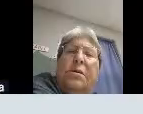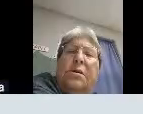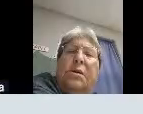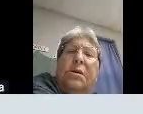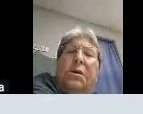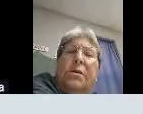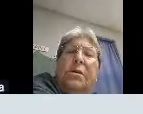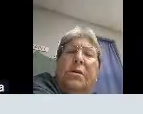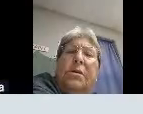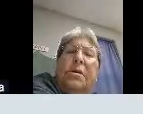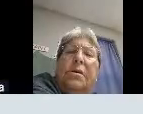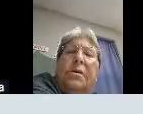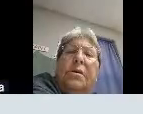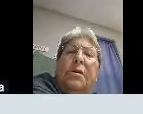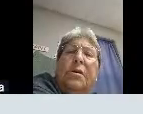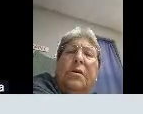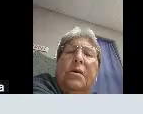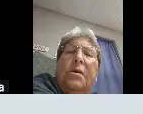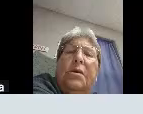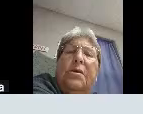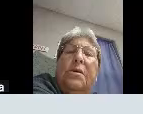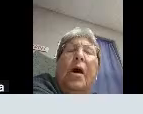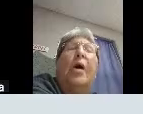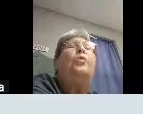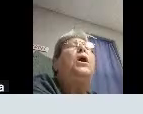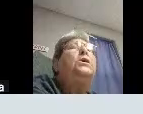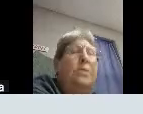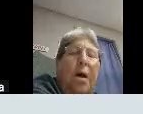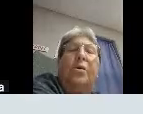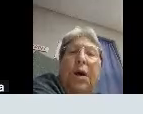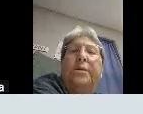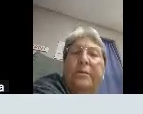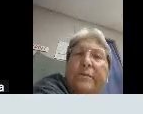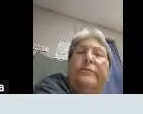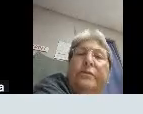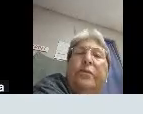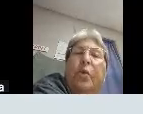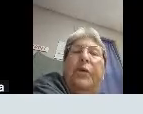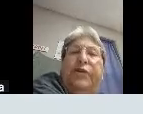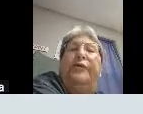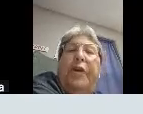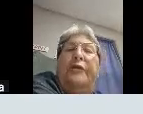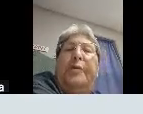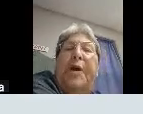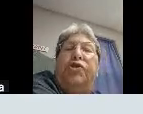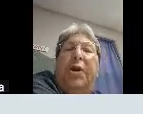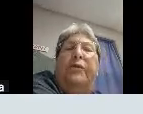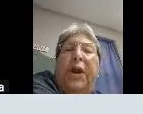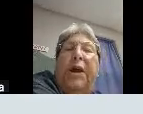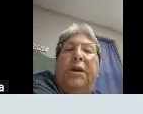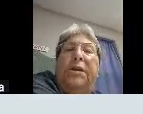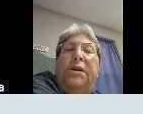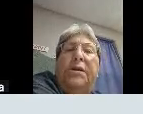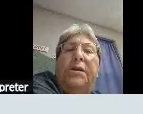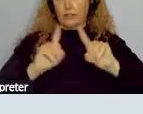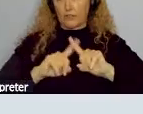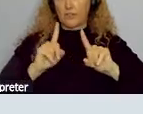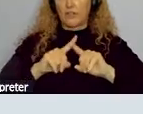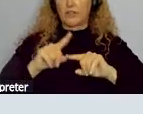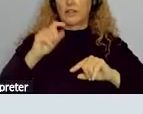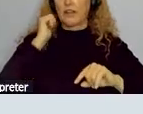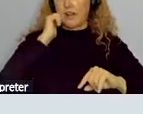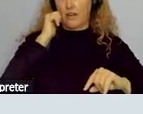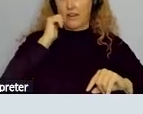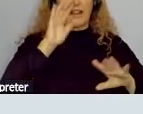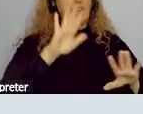you that you're getting emails for 10 days. Okay. Okay. with different information every day.